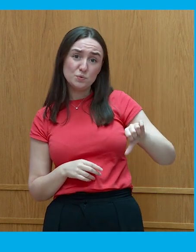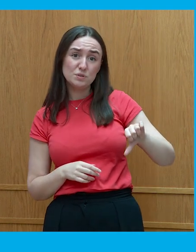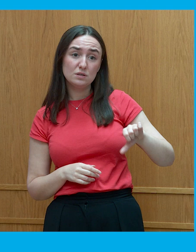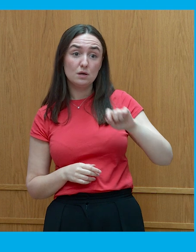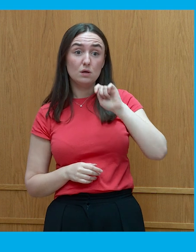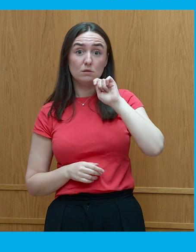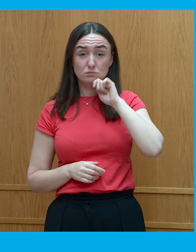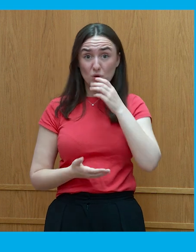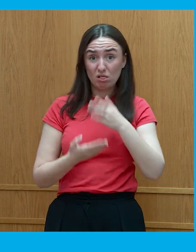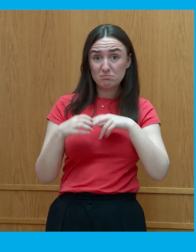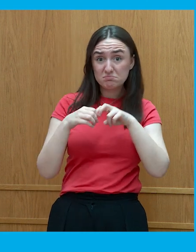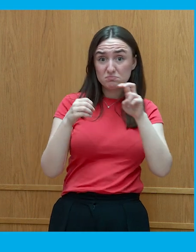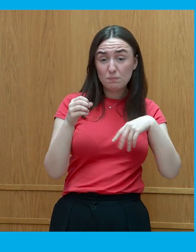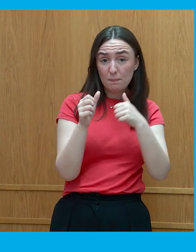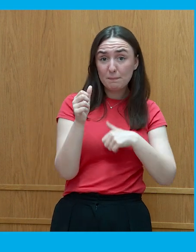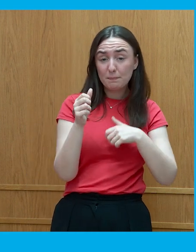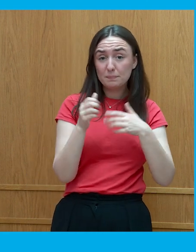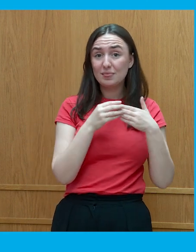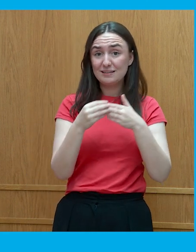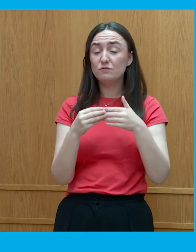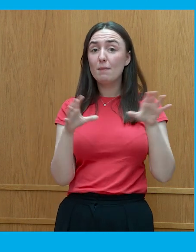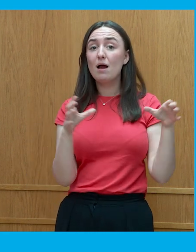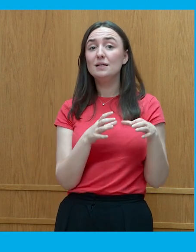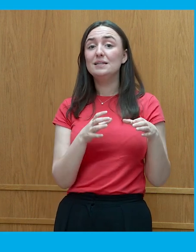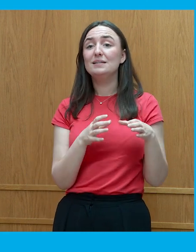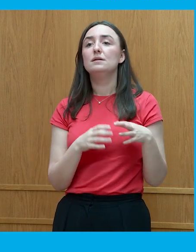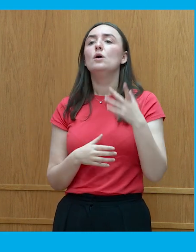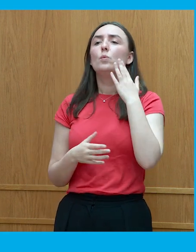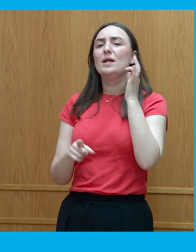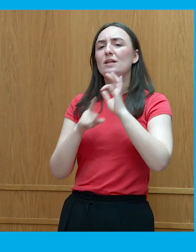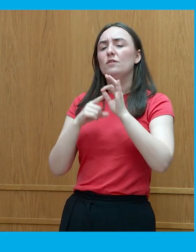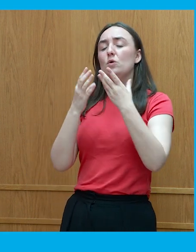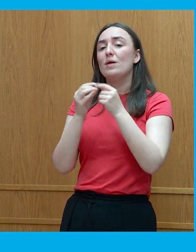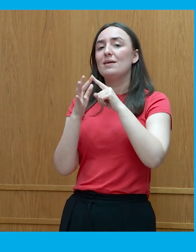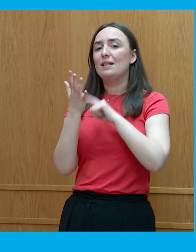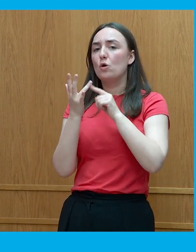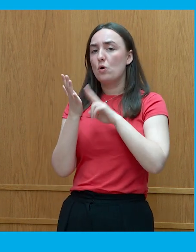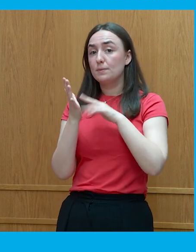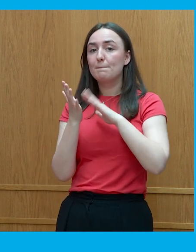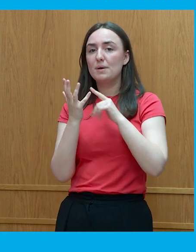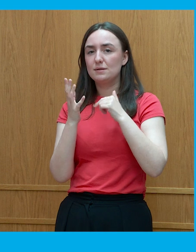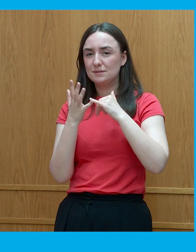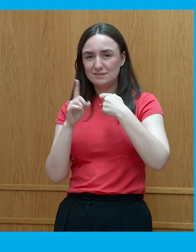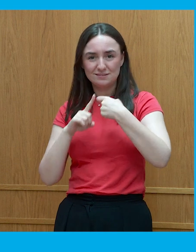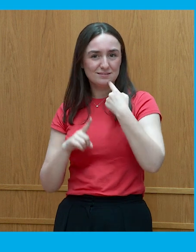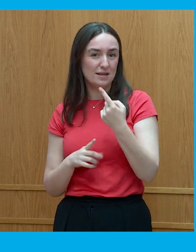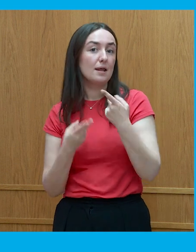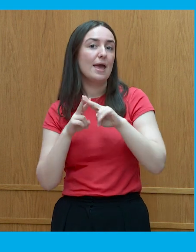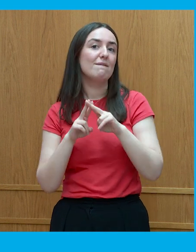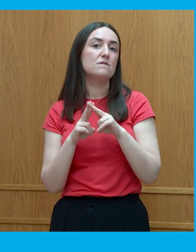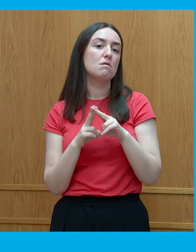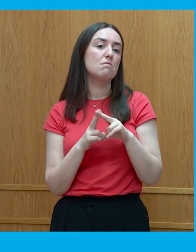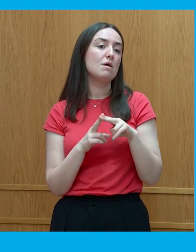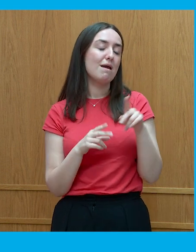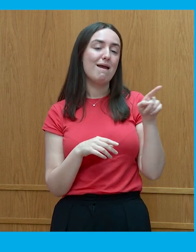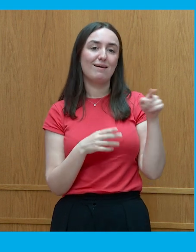mean, when he did his interview with Elon Musk, he did say something which was quite interesting. He said that if the election doesn't go his way, he'll run away